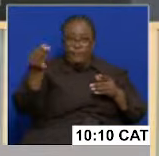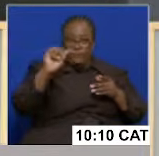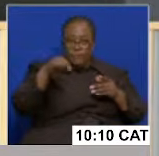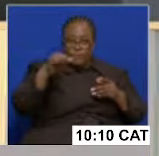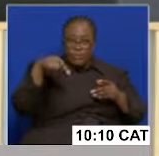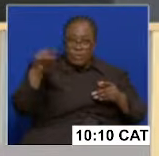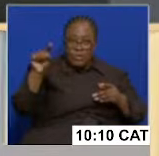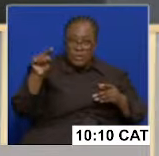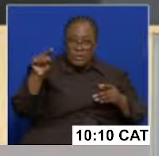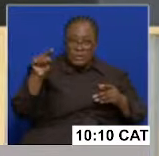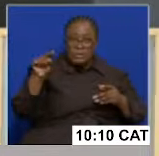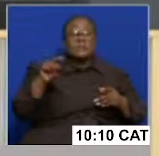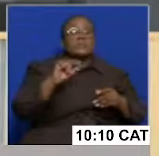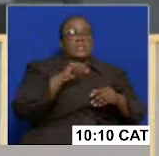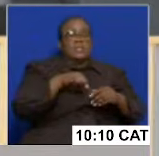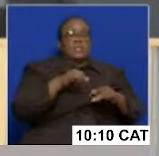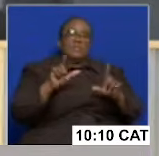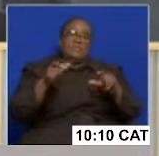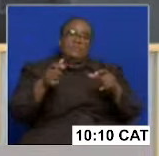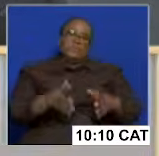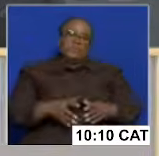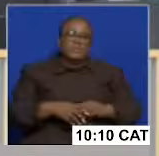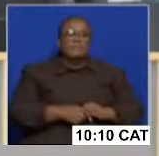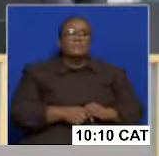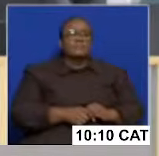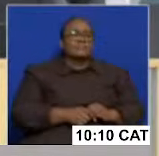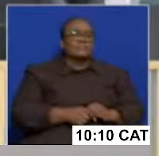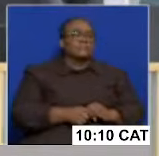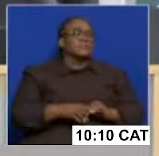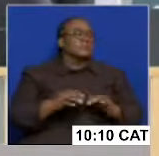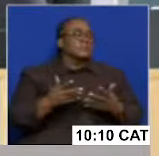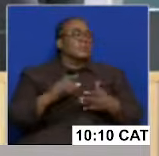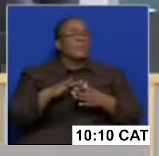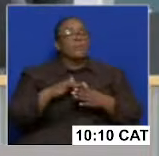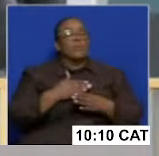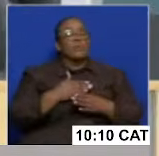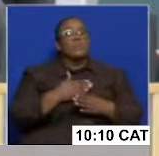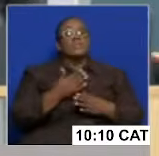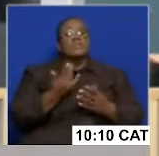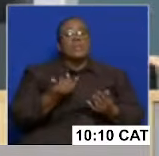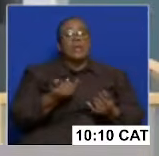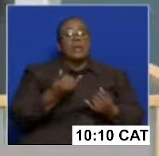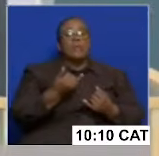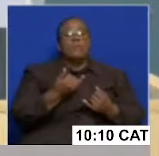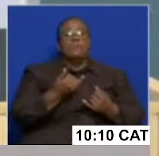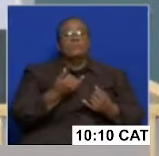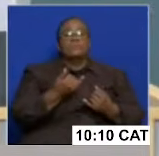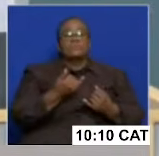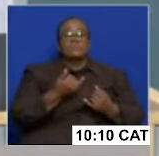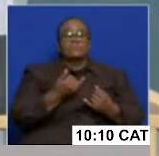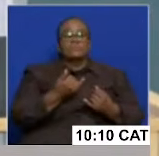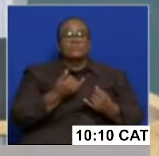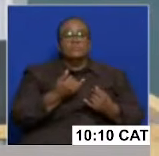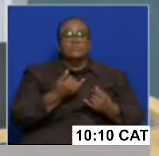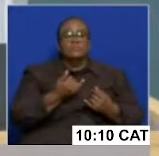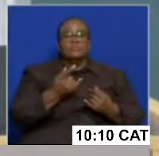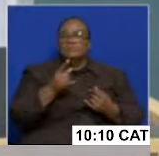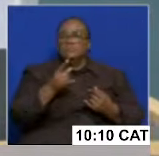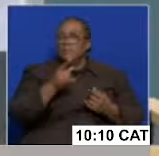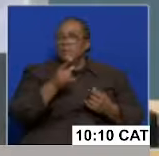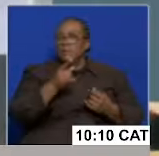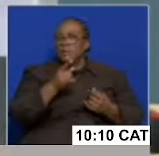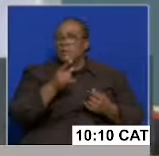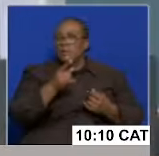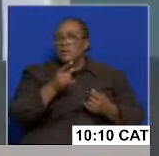Yes, Commissioner. And because they were in possession of the informer, they were not really going to steal them. They were going